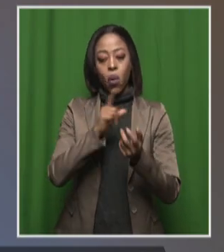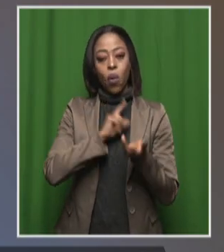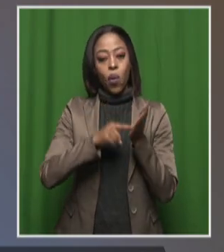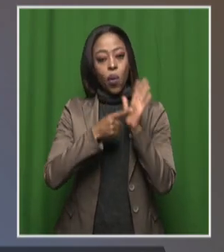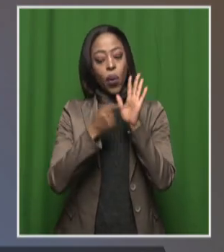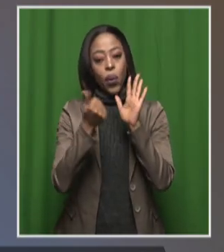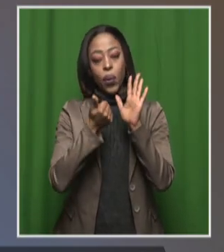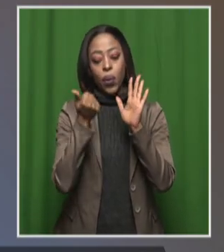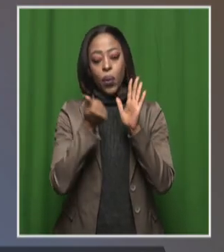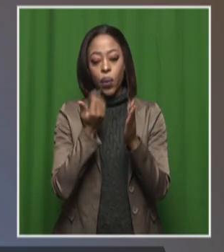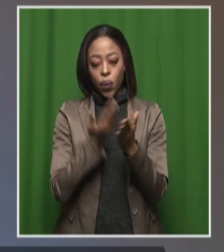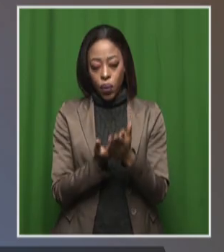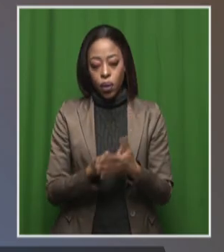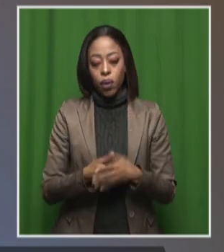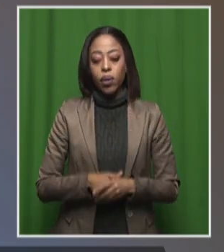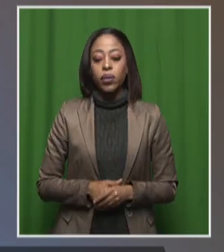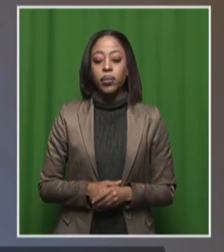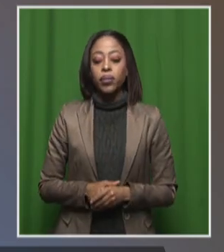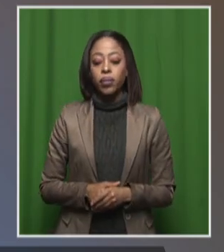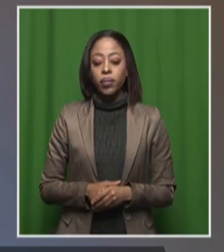all